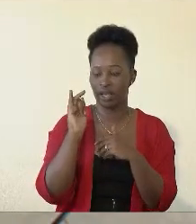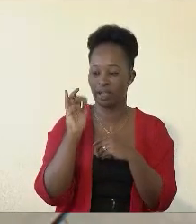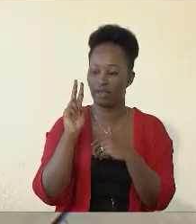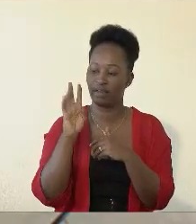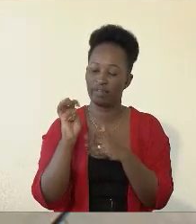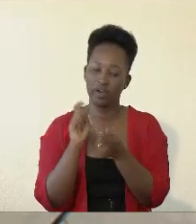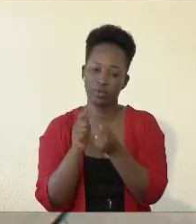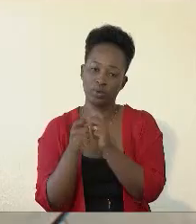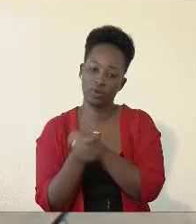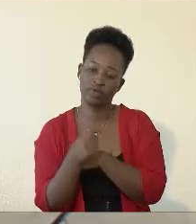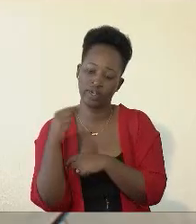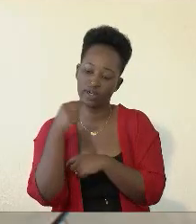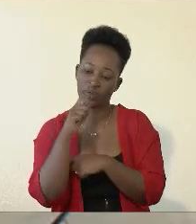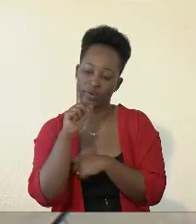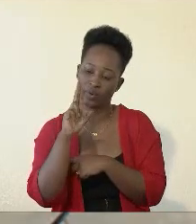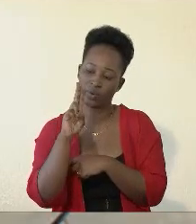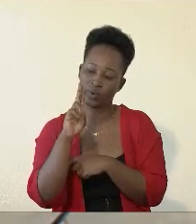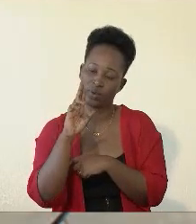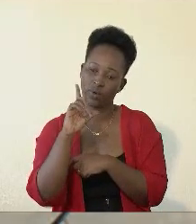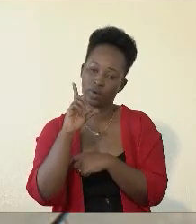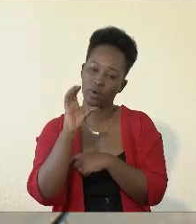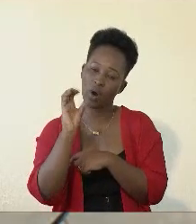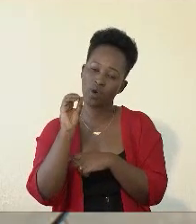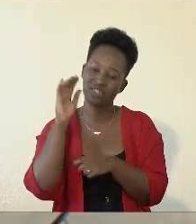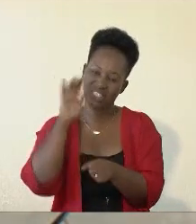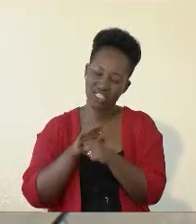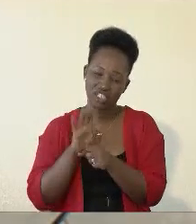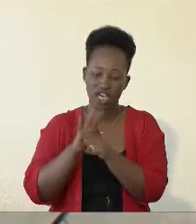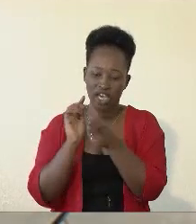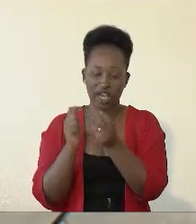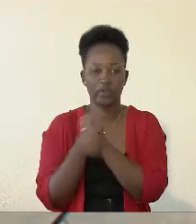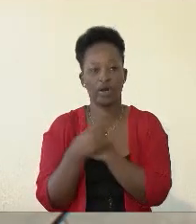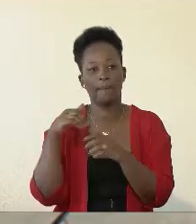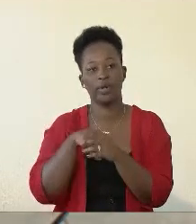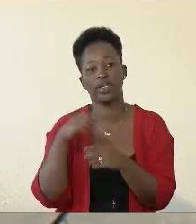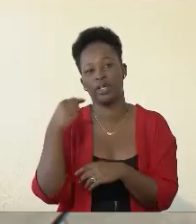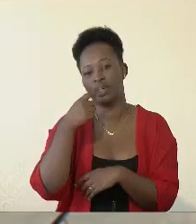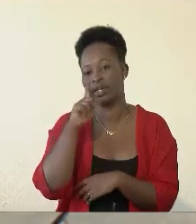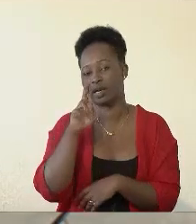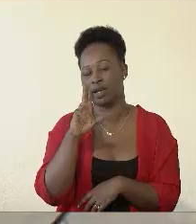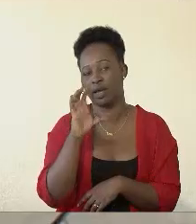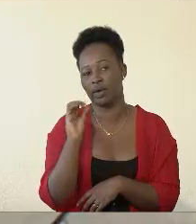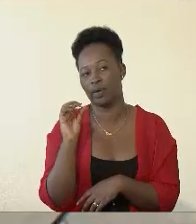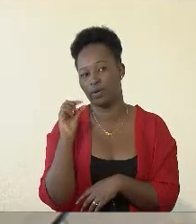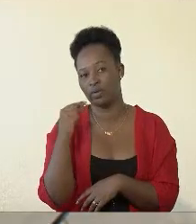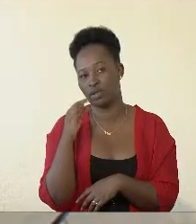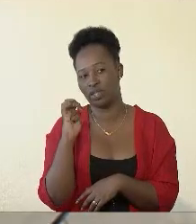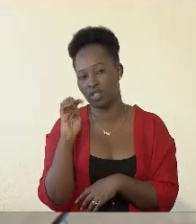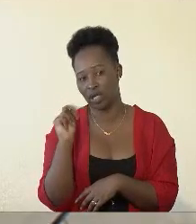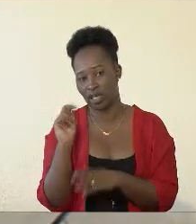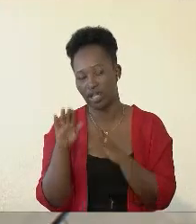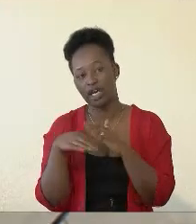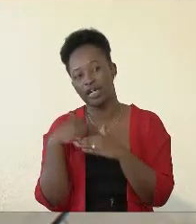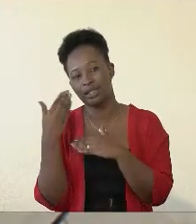the excessive glucose to glycogen. I said glycogen, these are large molecules of glucose. Then